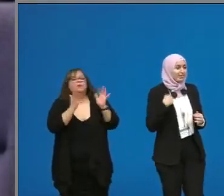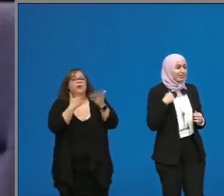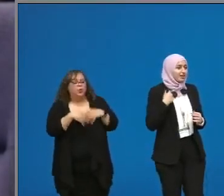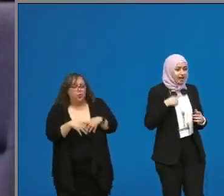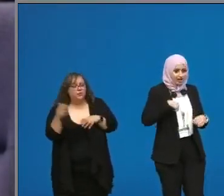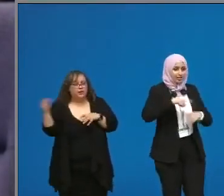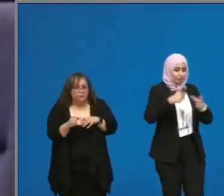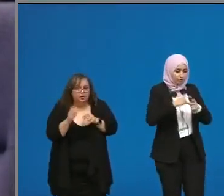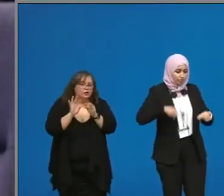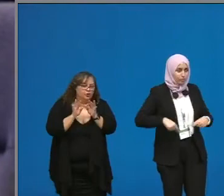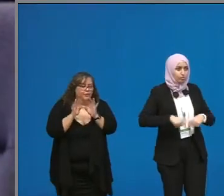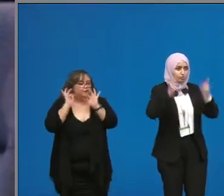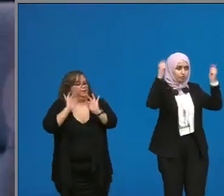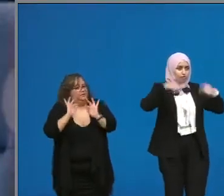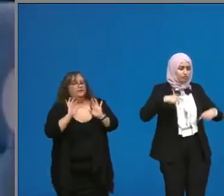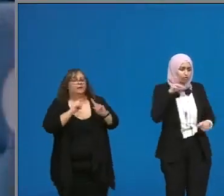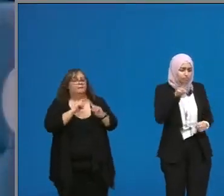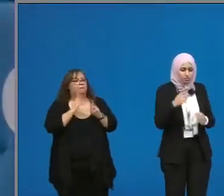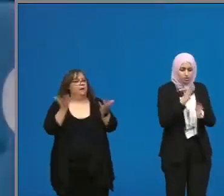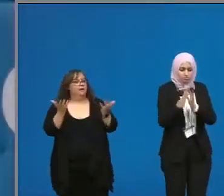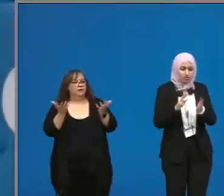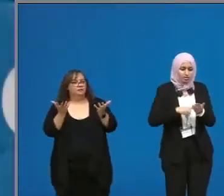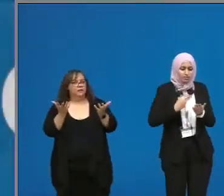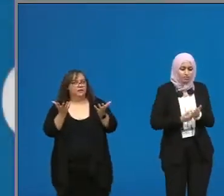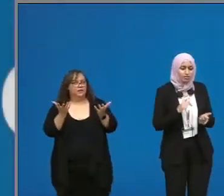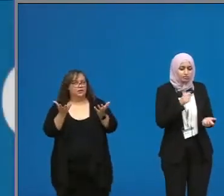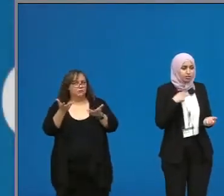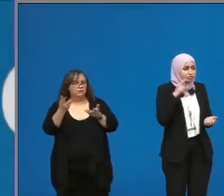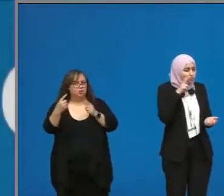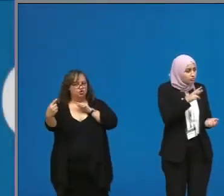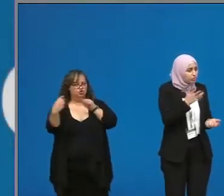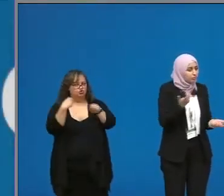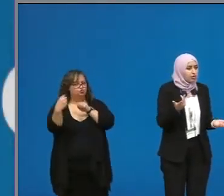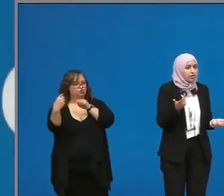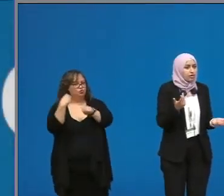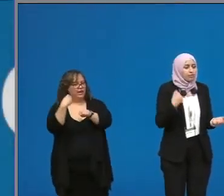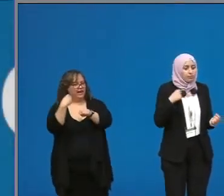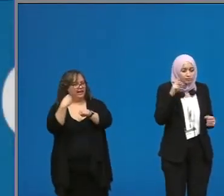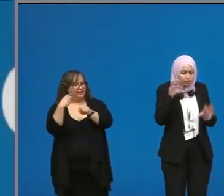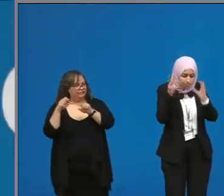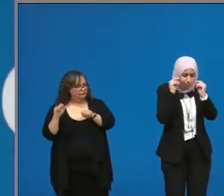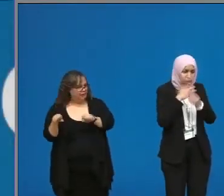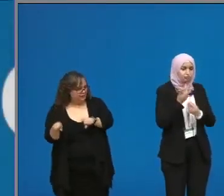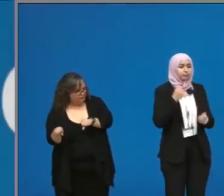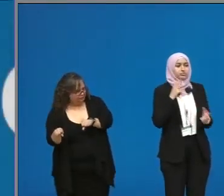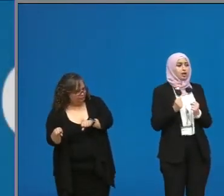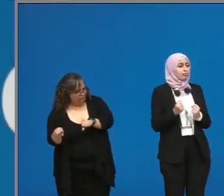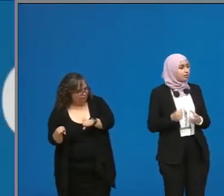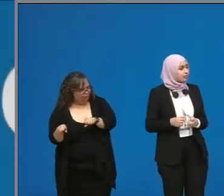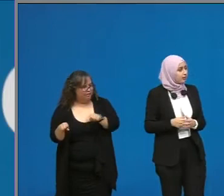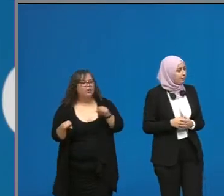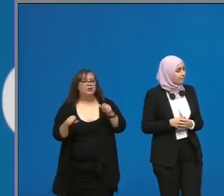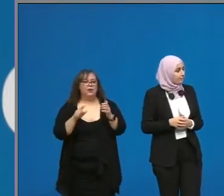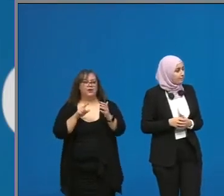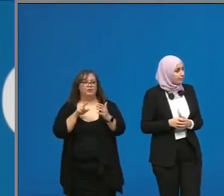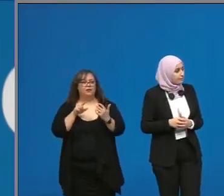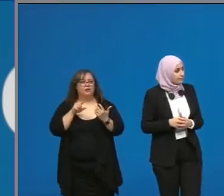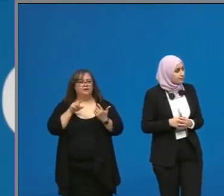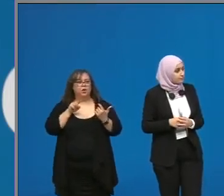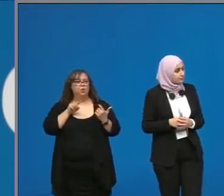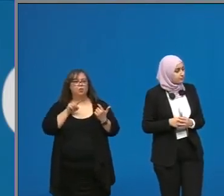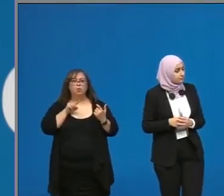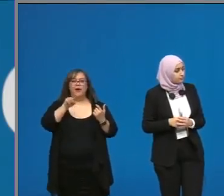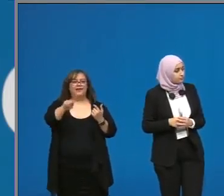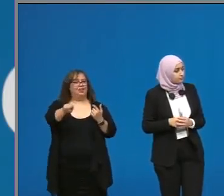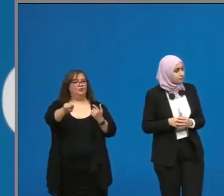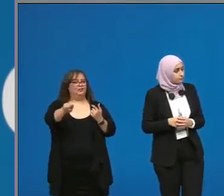anyway. Yeah. Well, that's a good question, by the way, and we get this a lot. It's very intuitive that, okay, why do you have one direction? Why don't you have the other